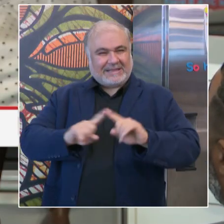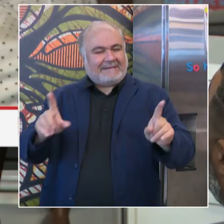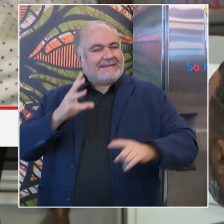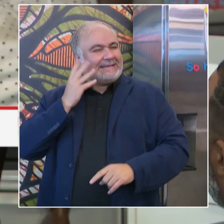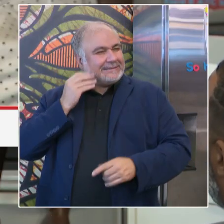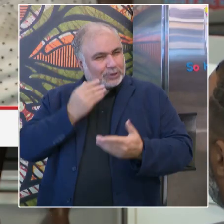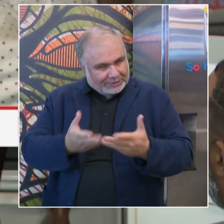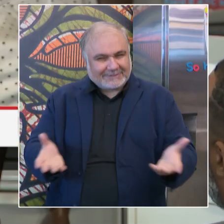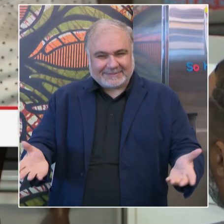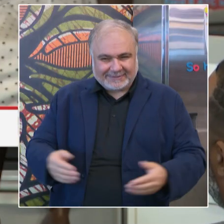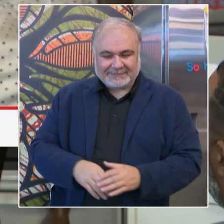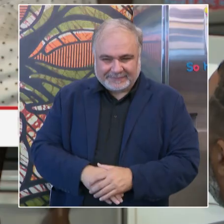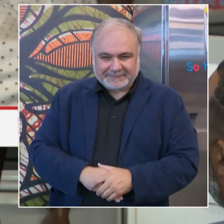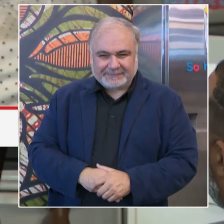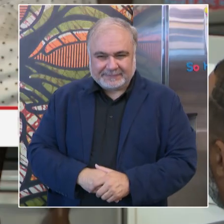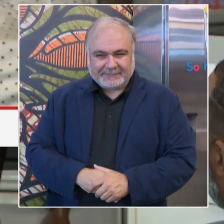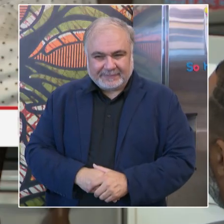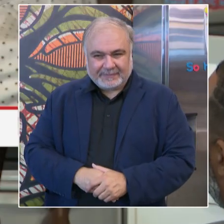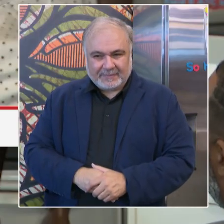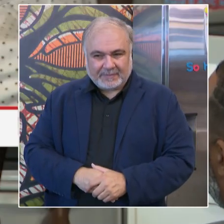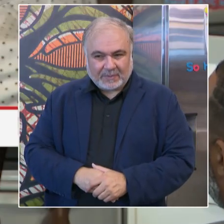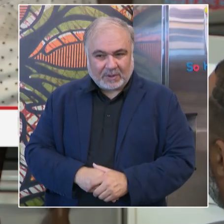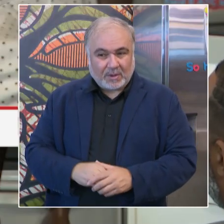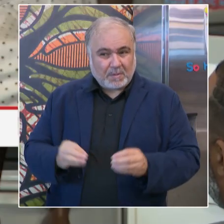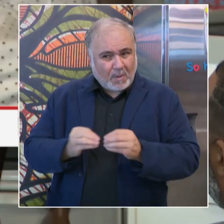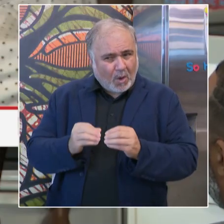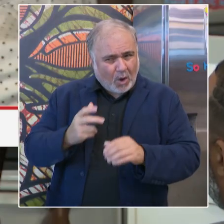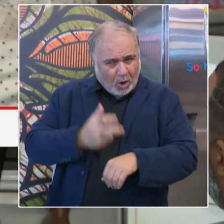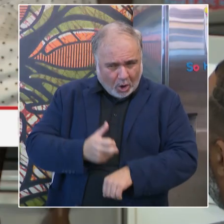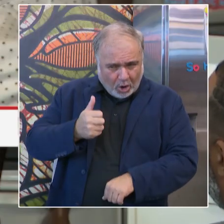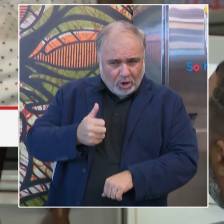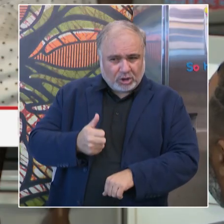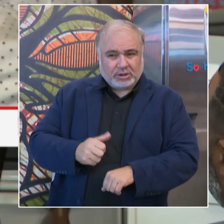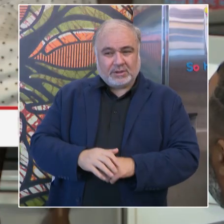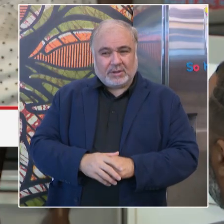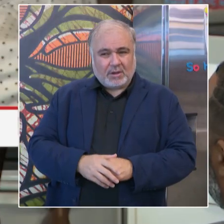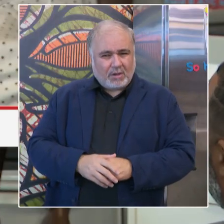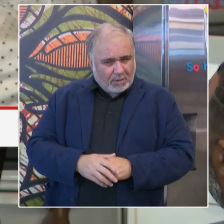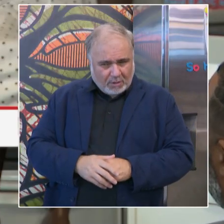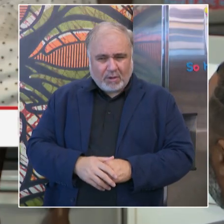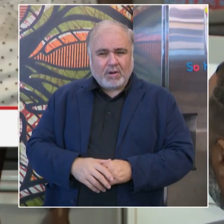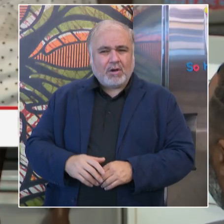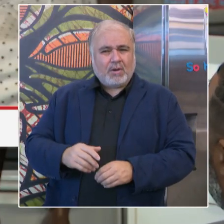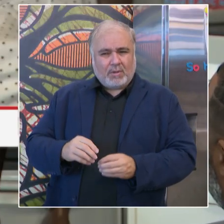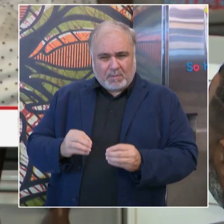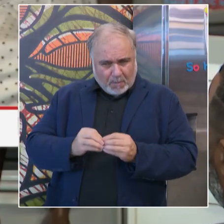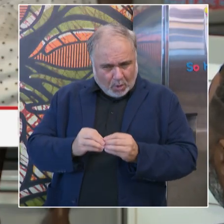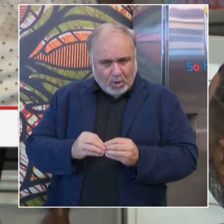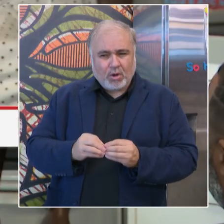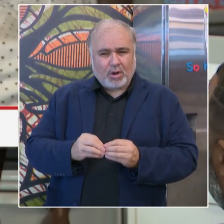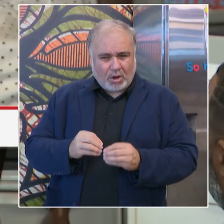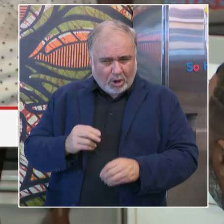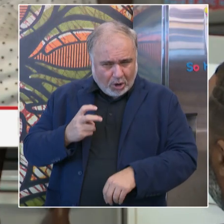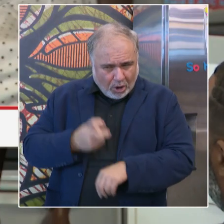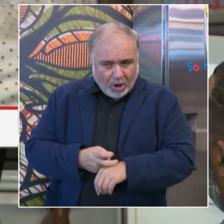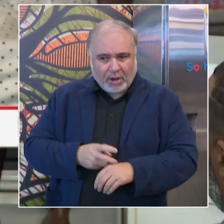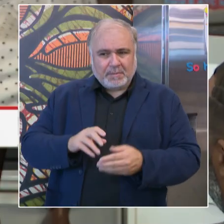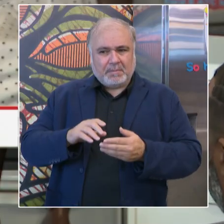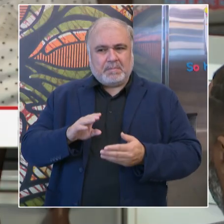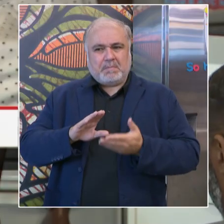And in a lot of ways, it's harder. It's harder to be a kid. It's harder to be in high school. There are many